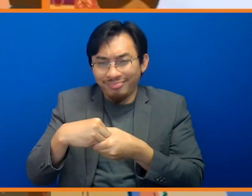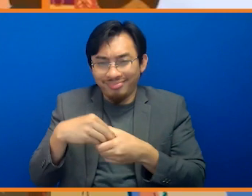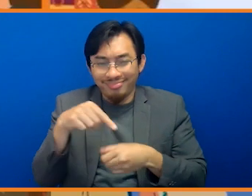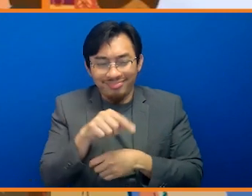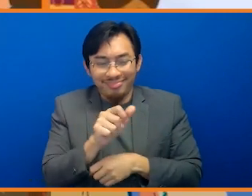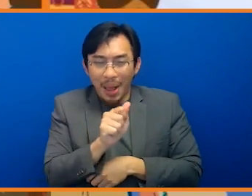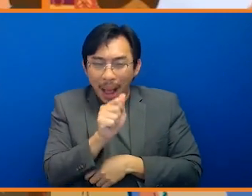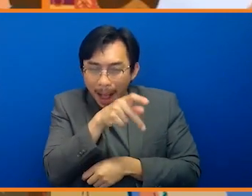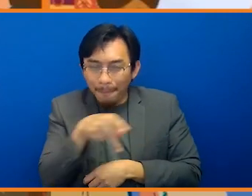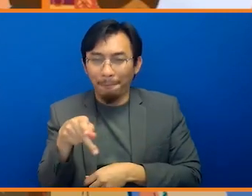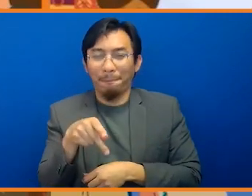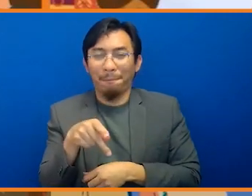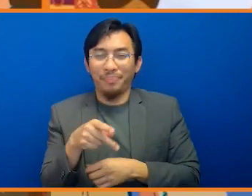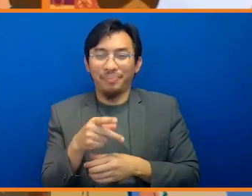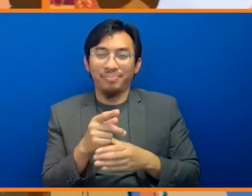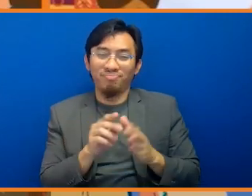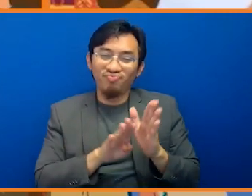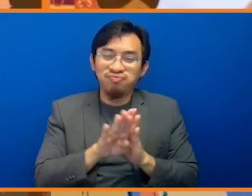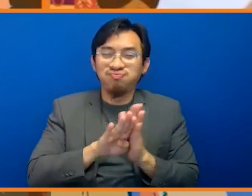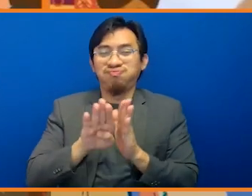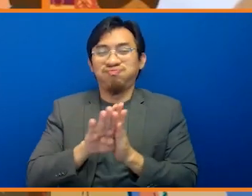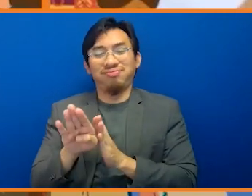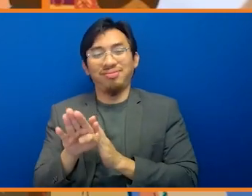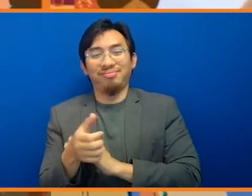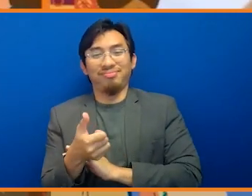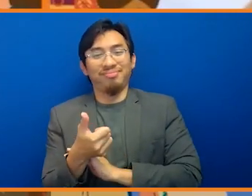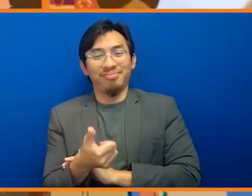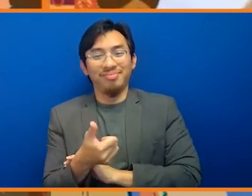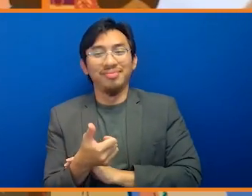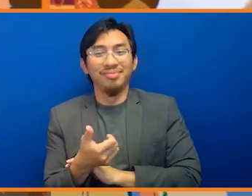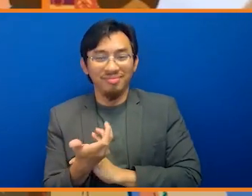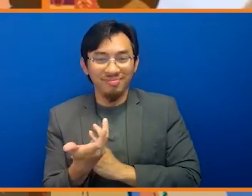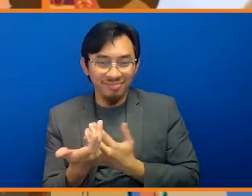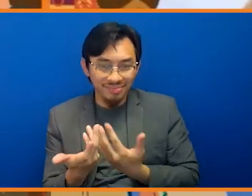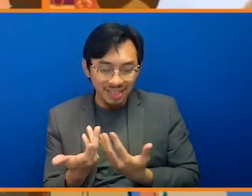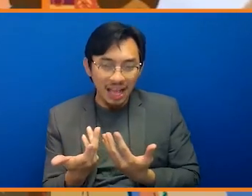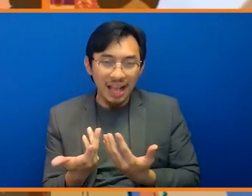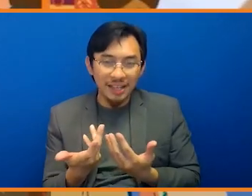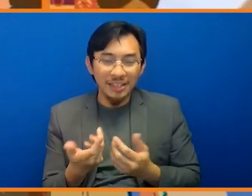develop application, and also